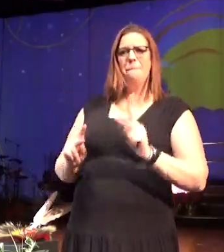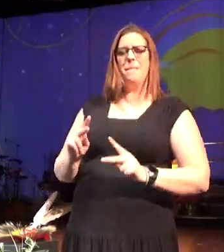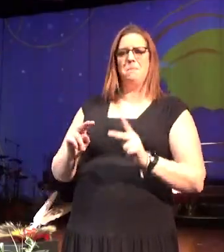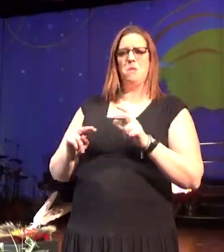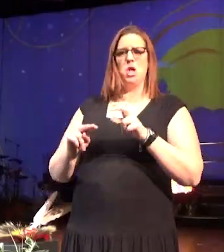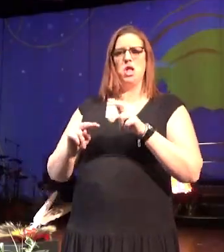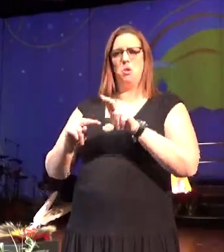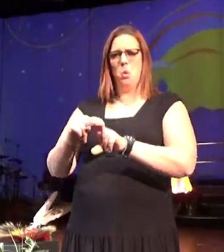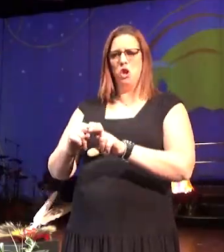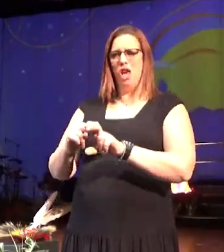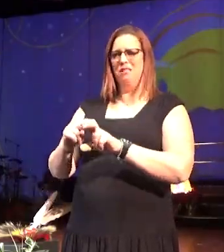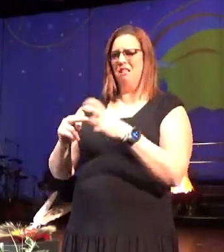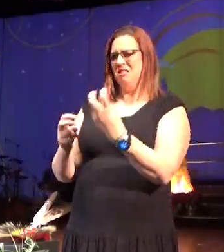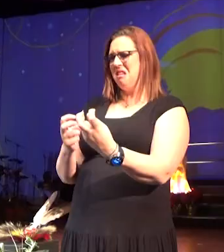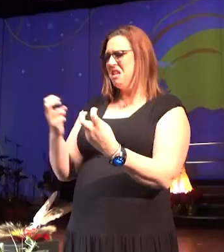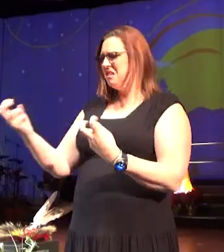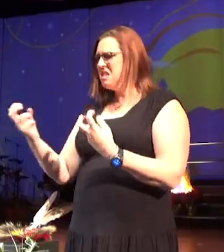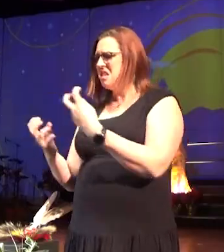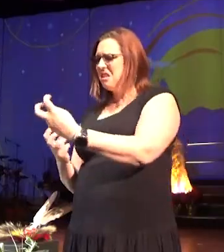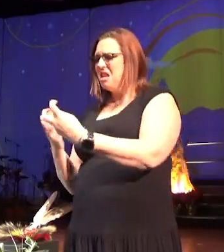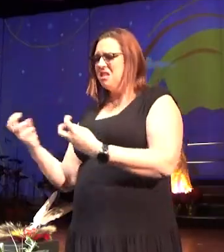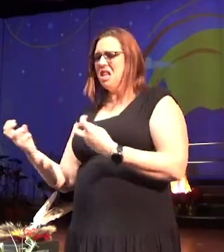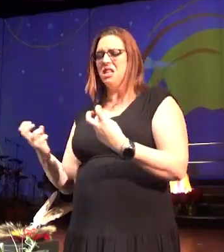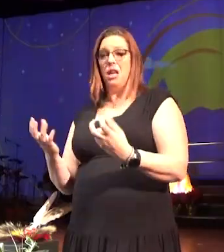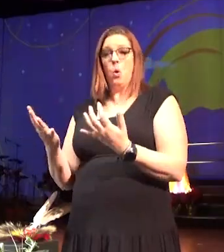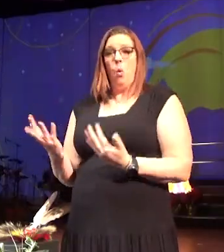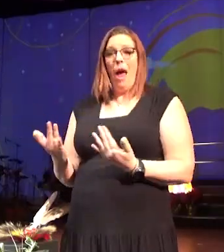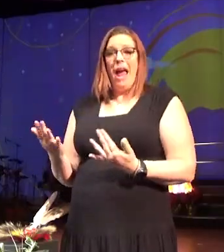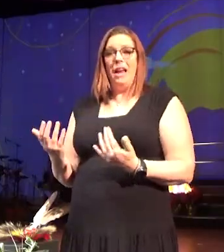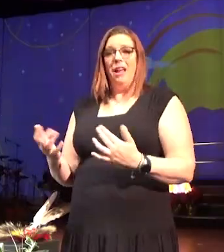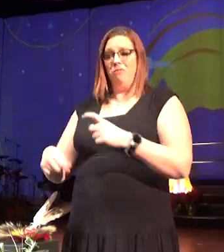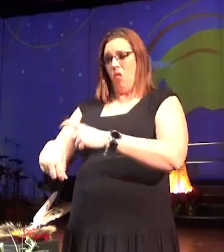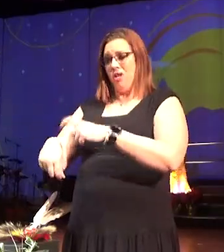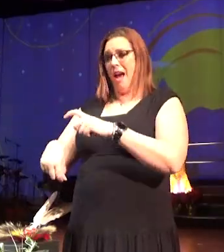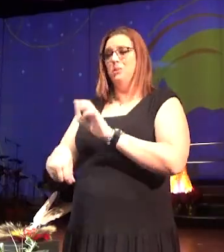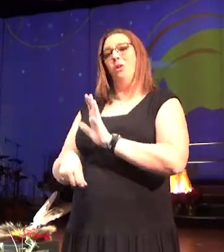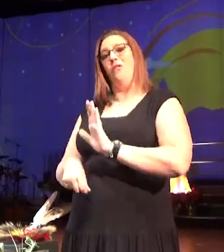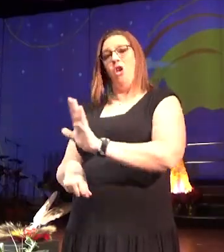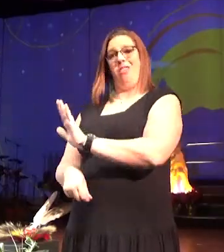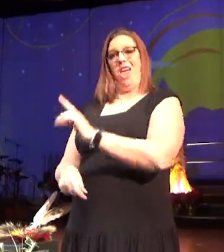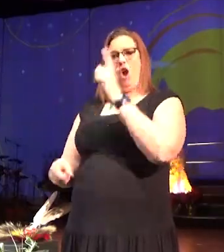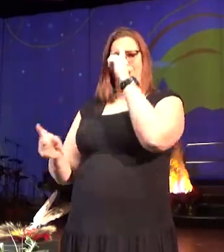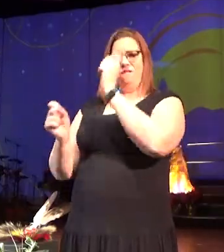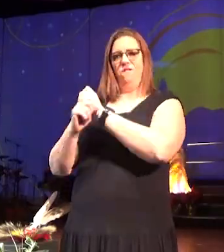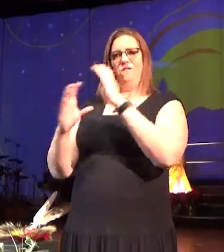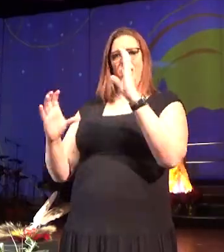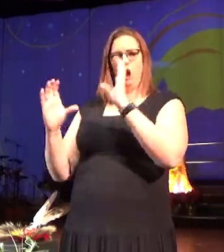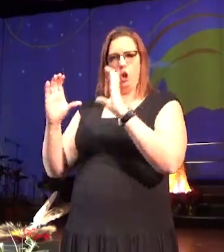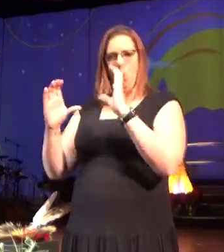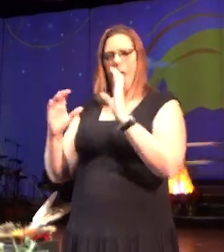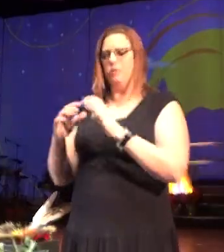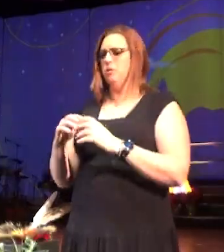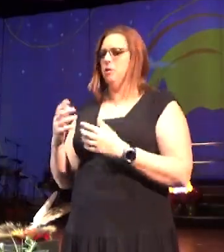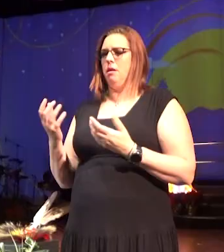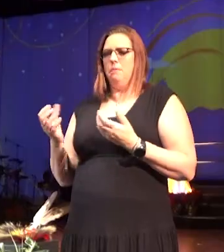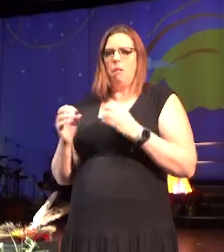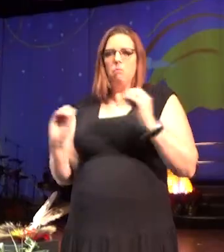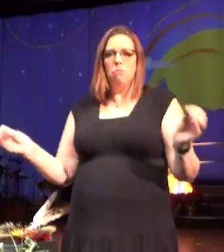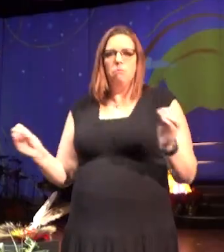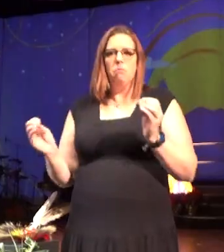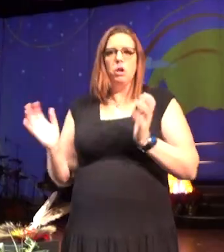camps underneath there. They're going to go up on their vision quest. But nobody was talking to each other. Camps were all spread